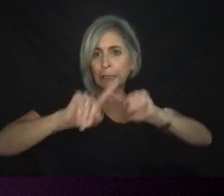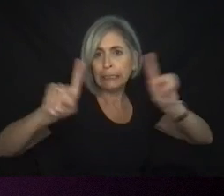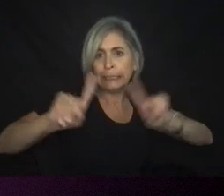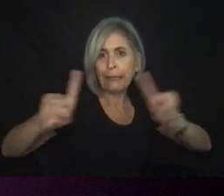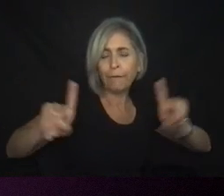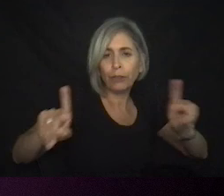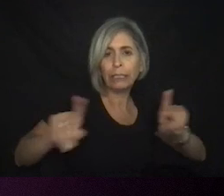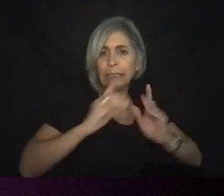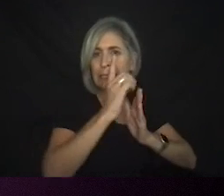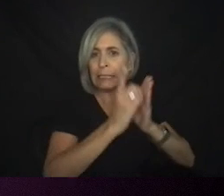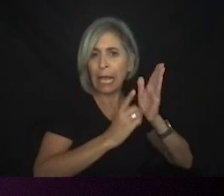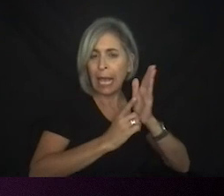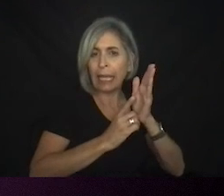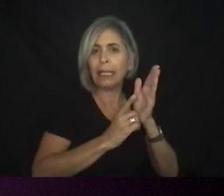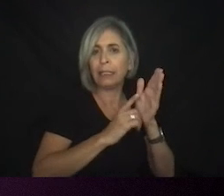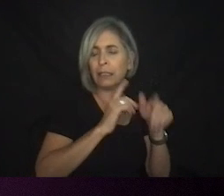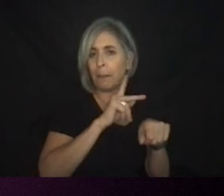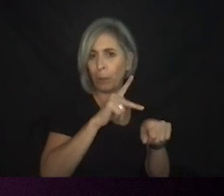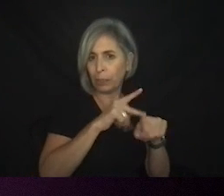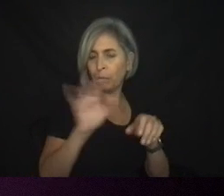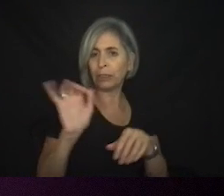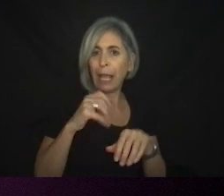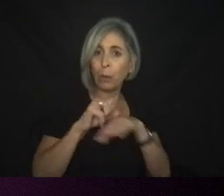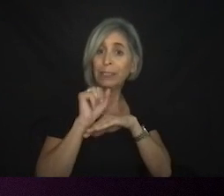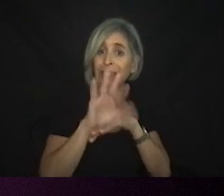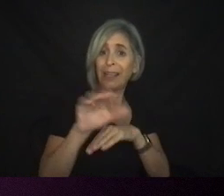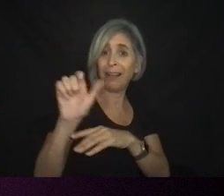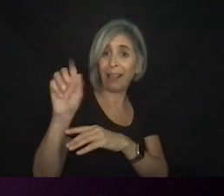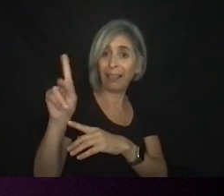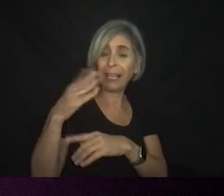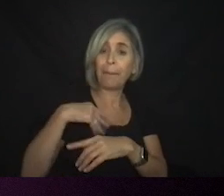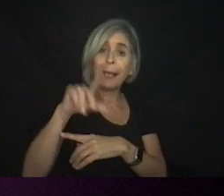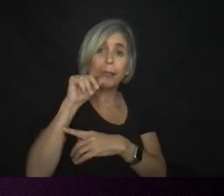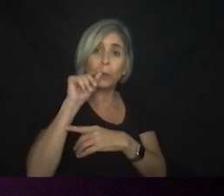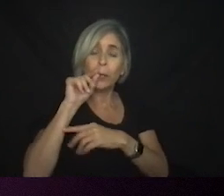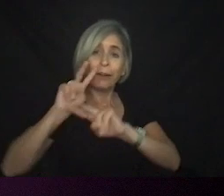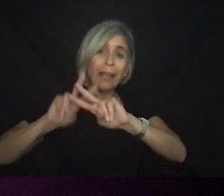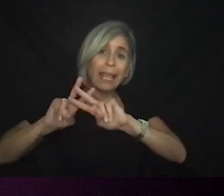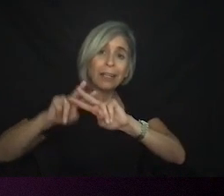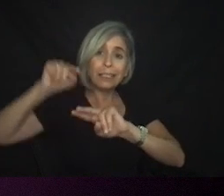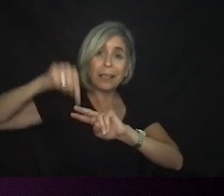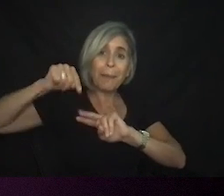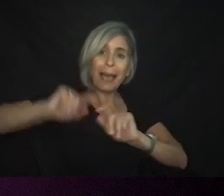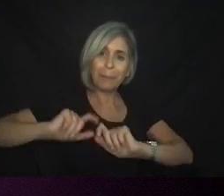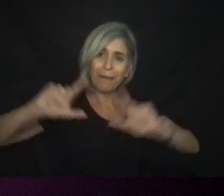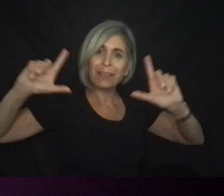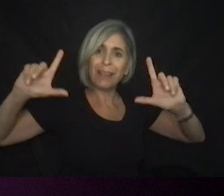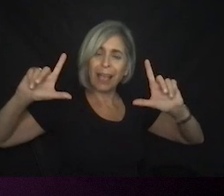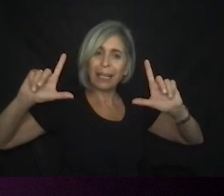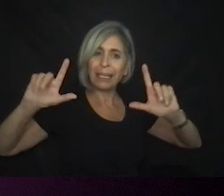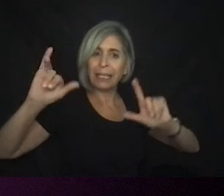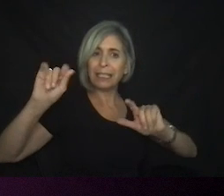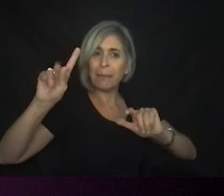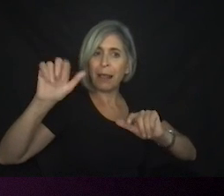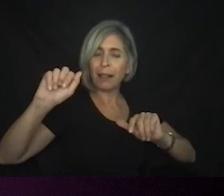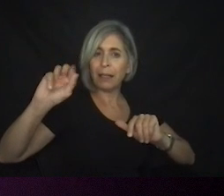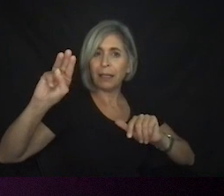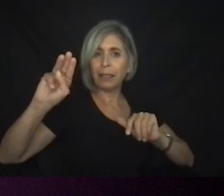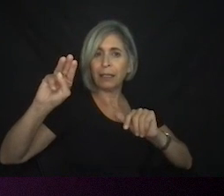principles as well. I'll tweet out a link to it. My Twitter handle is on the bottom of the slides, Isabela